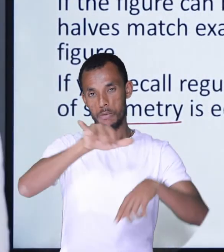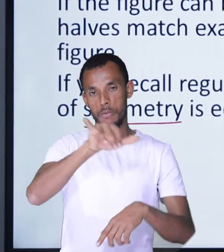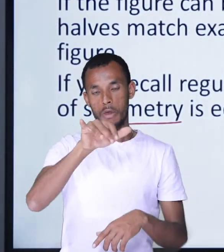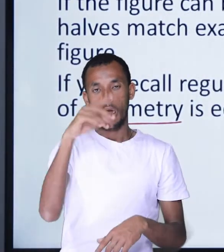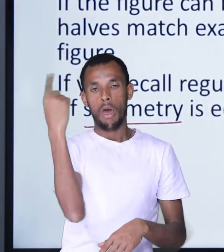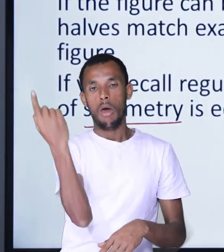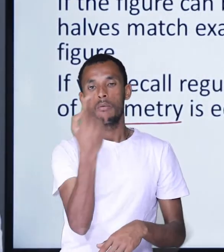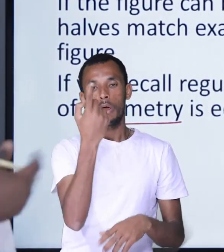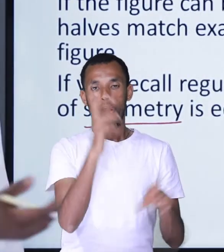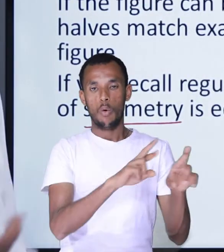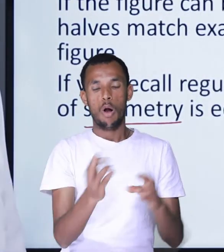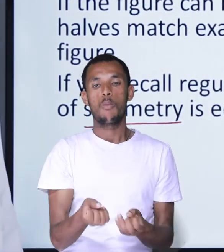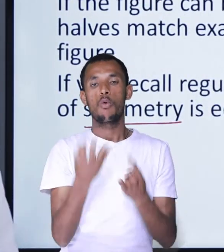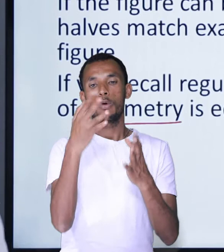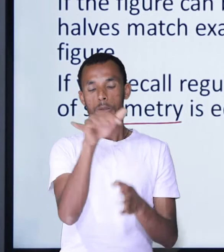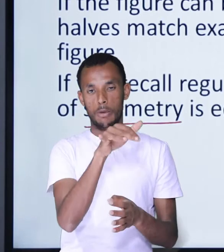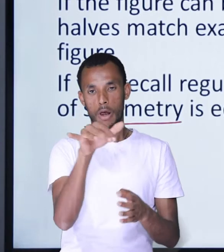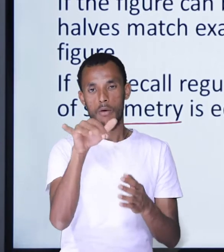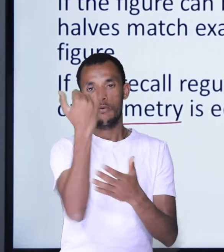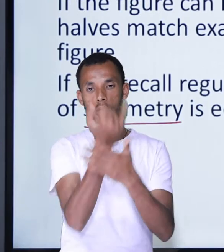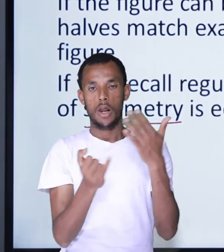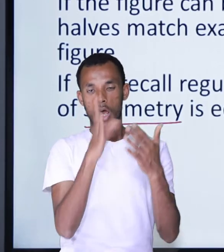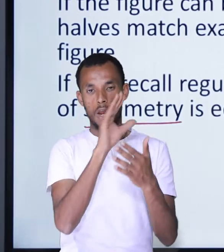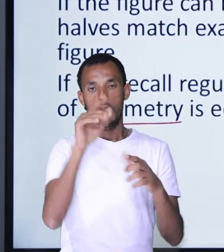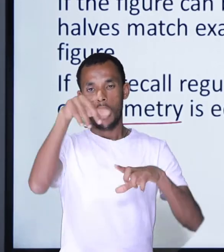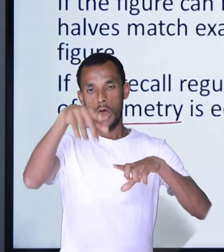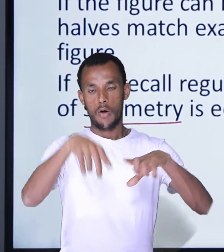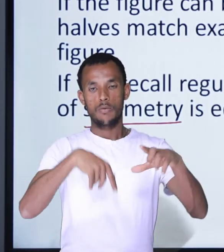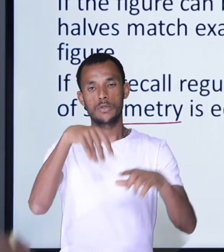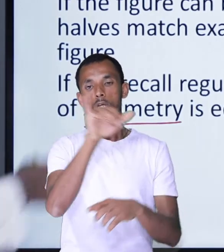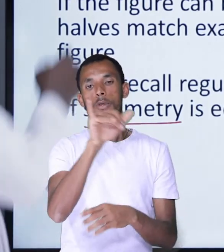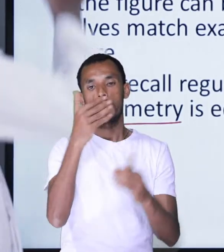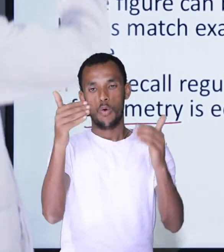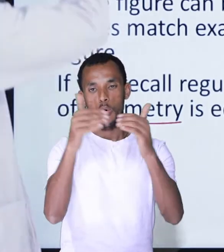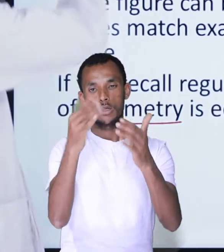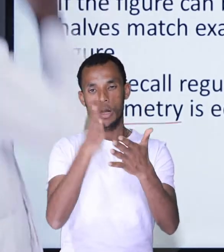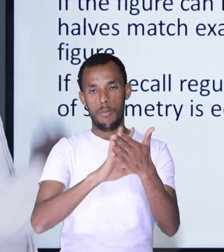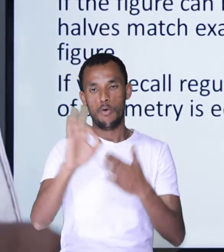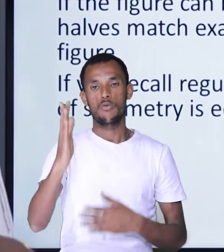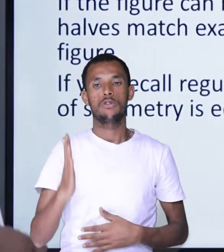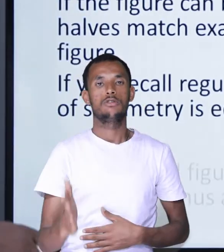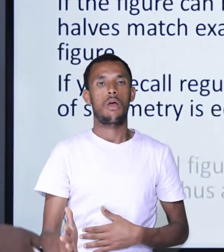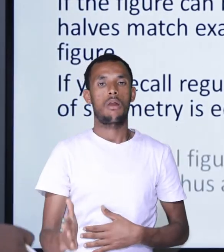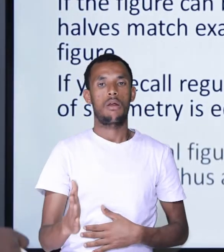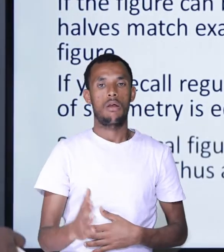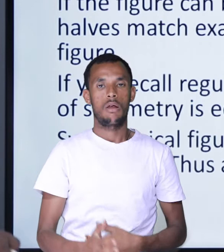Every regular polygons are symmetrical figures, and a line of symmetry equals to the number of sides.